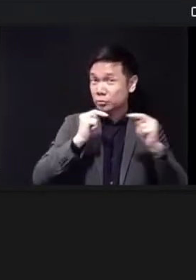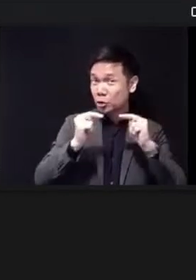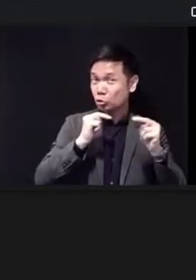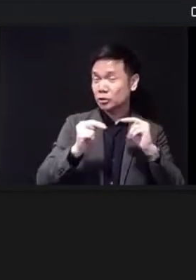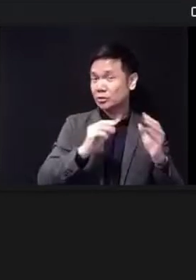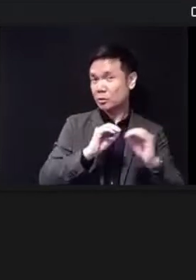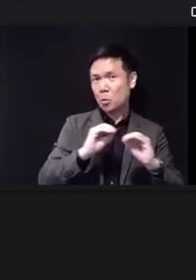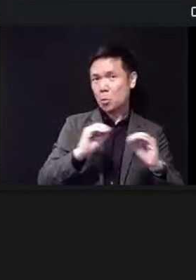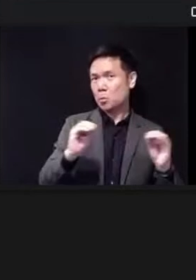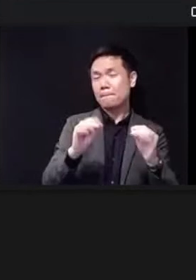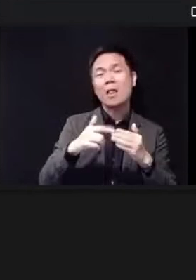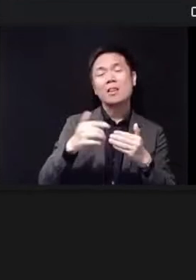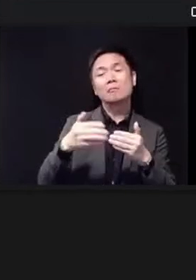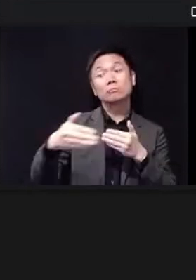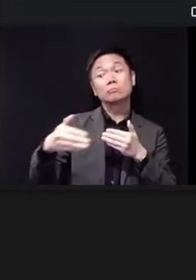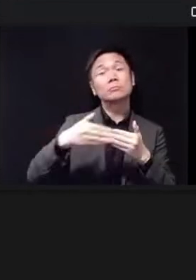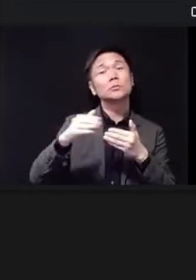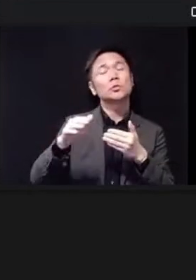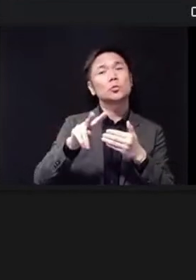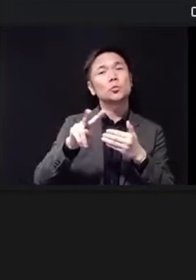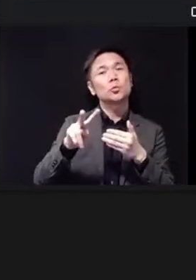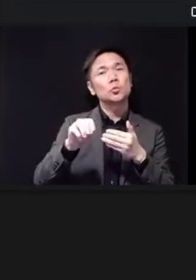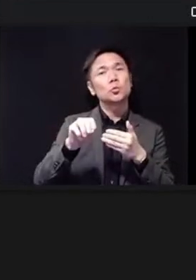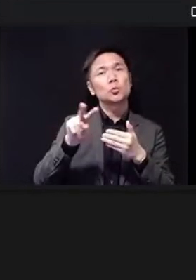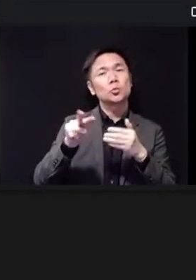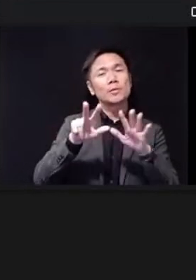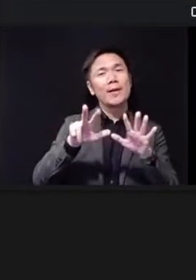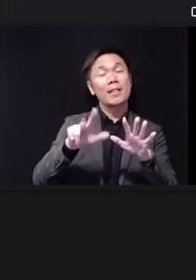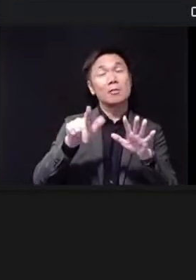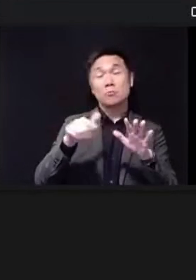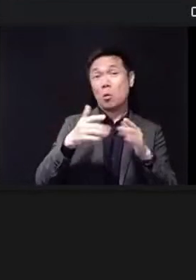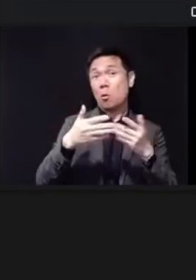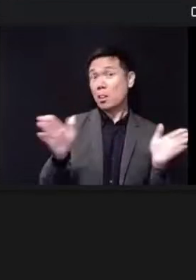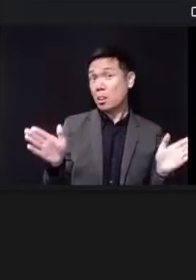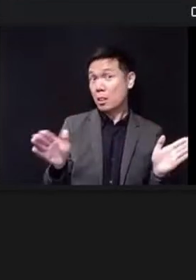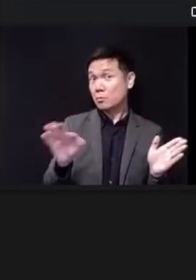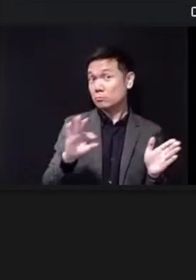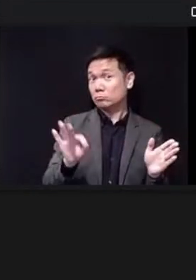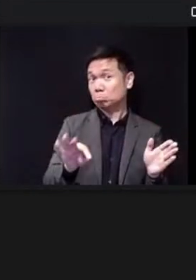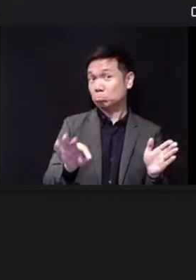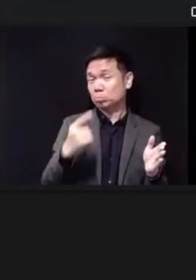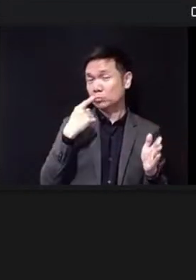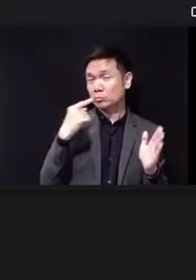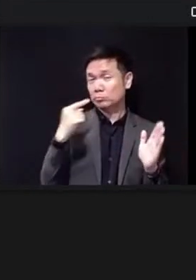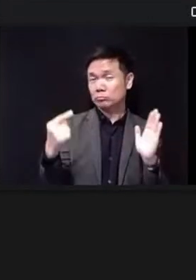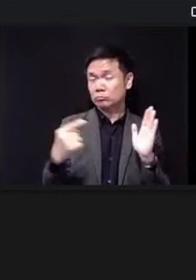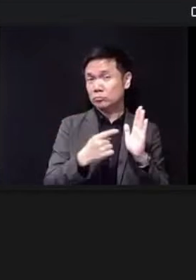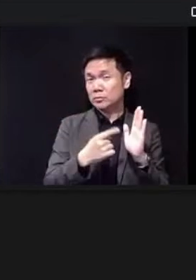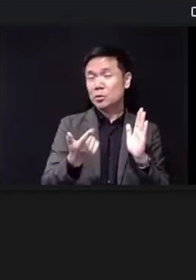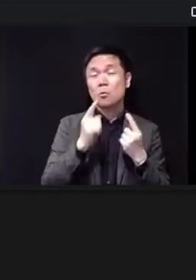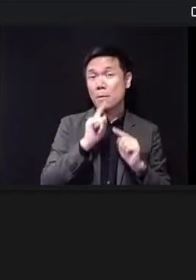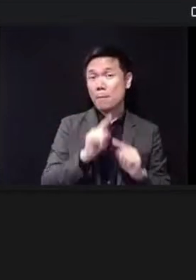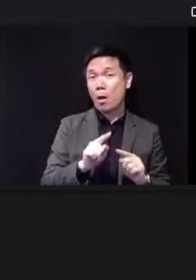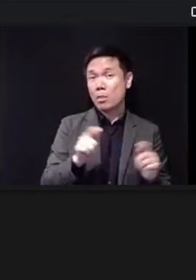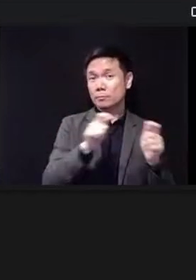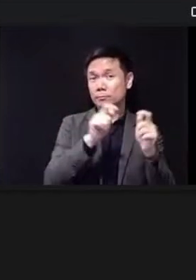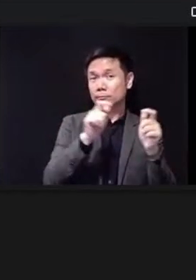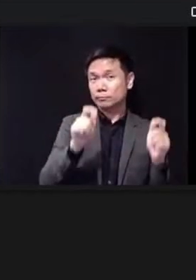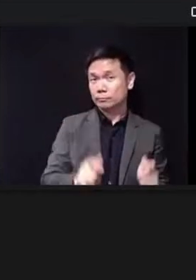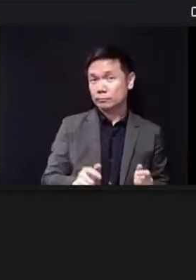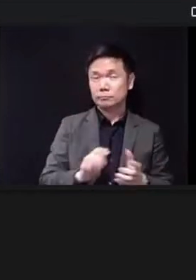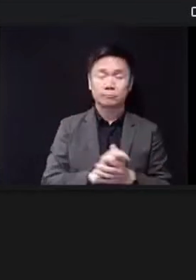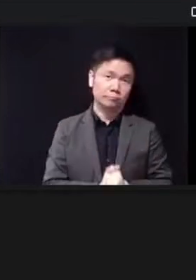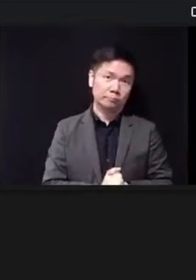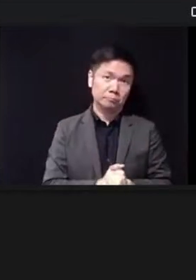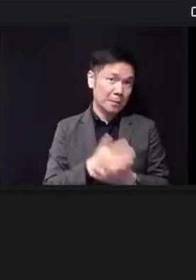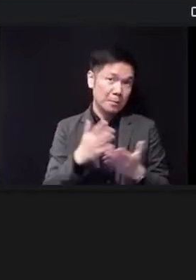now and 2028, and we want to leave that possibility open. And so only having the report would just mean a summary,